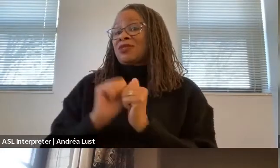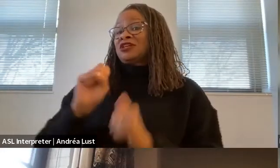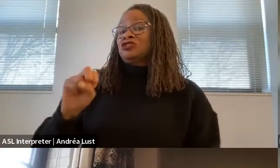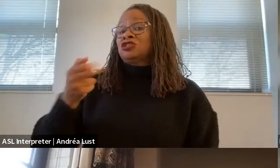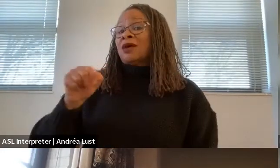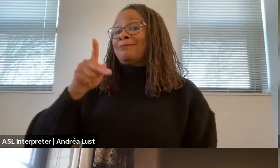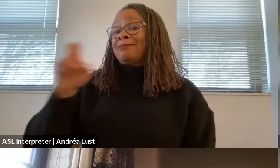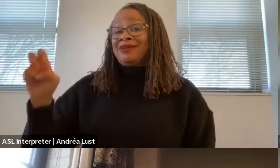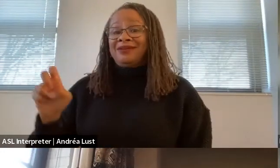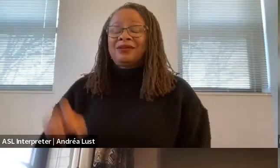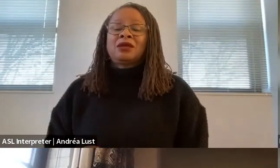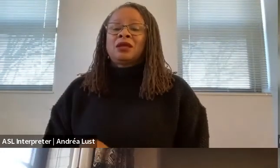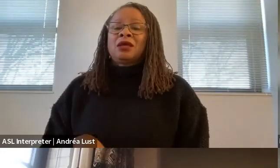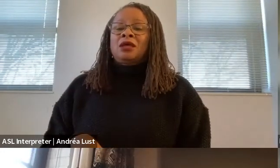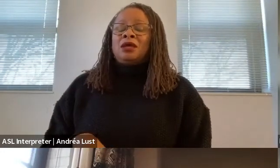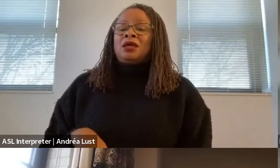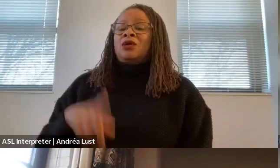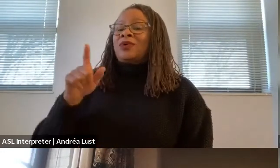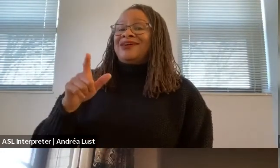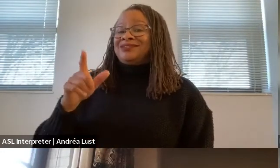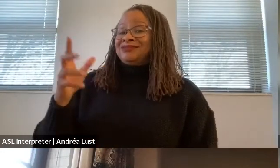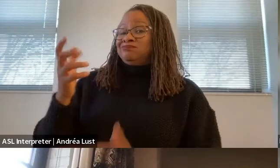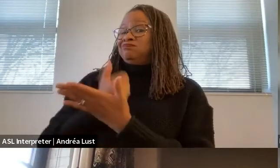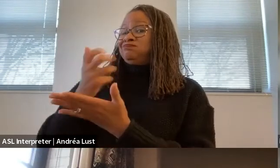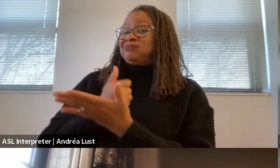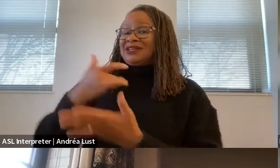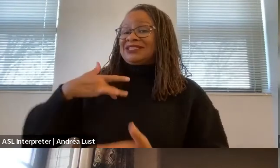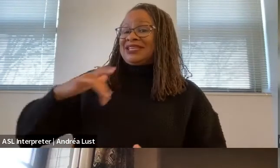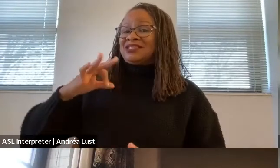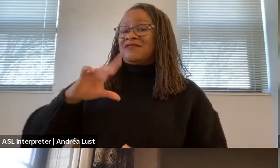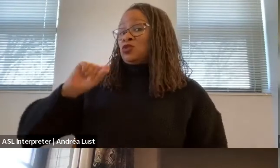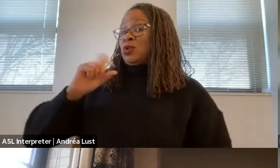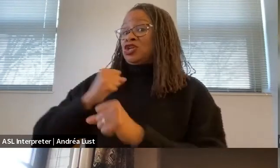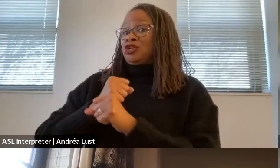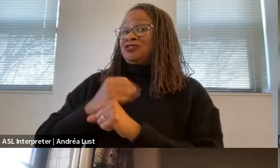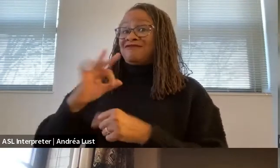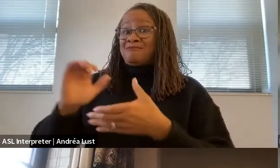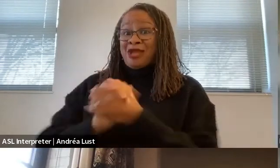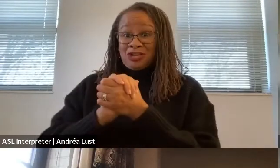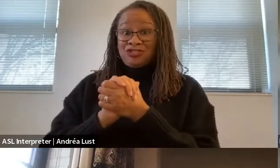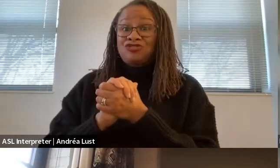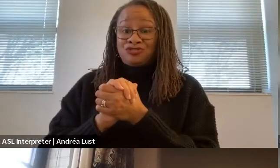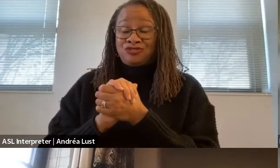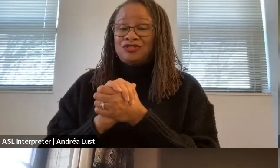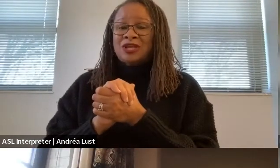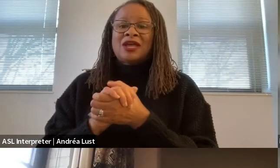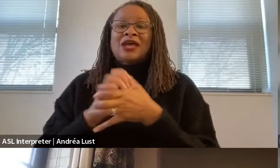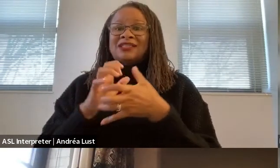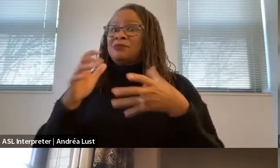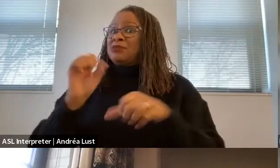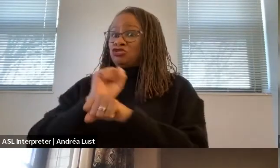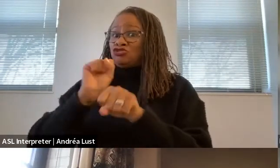had to cultivate the sense of 20 years of marriage, which is a big task as